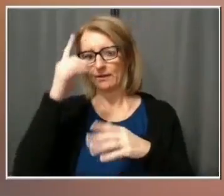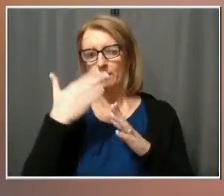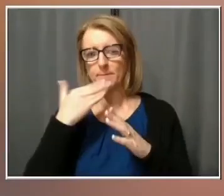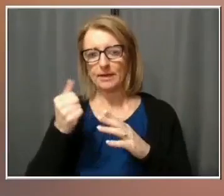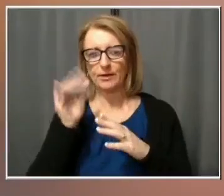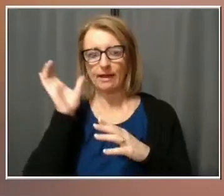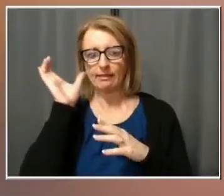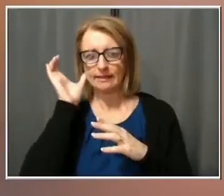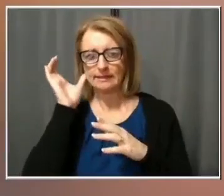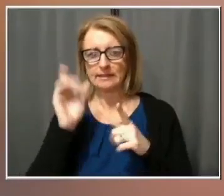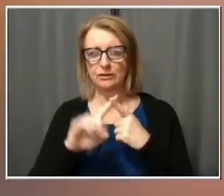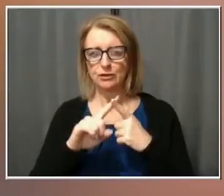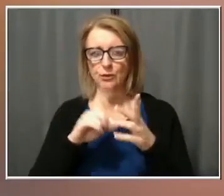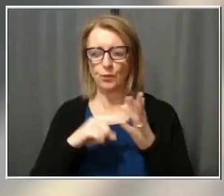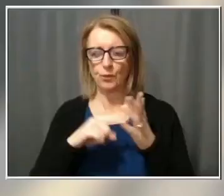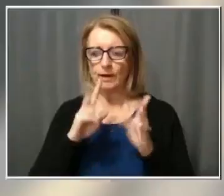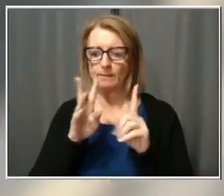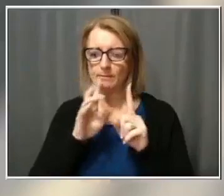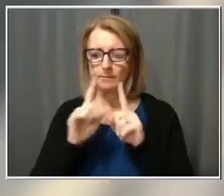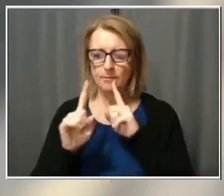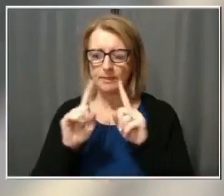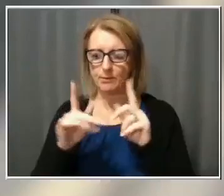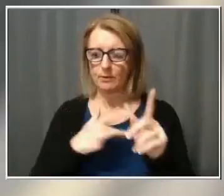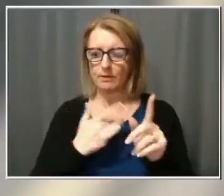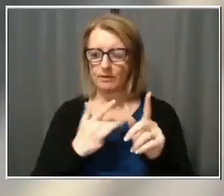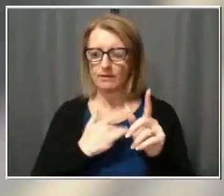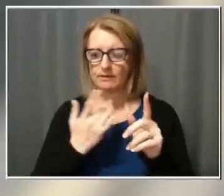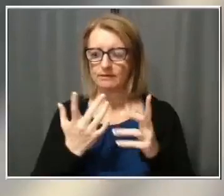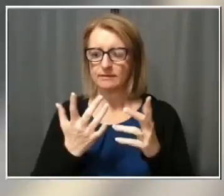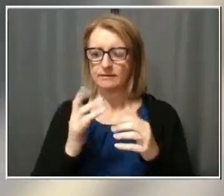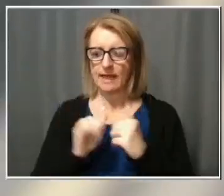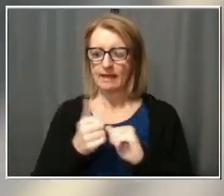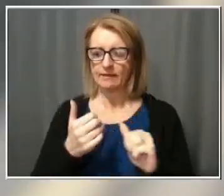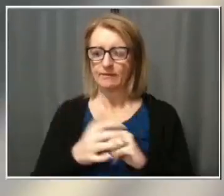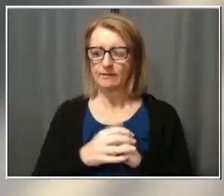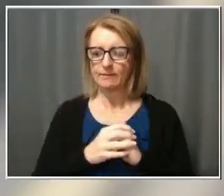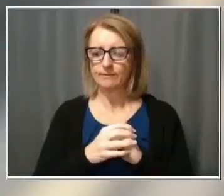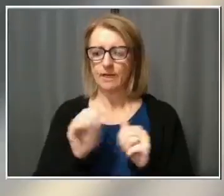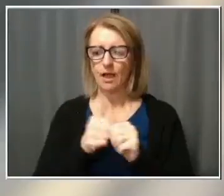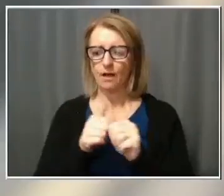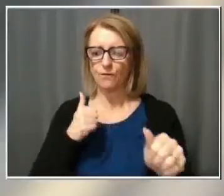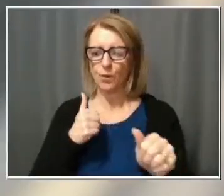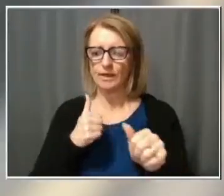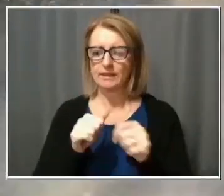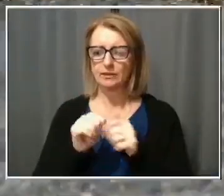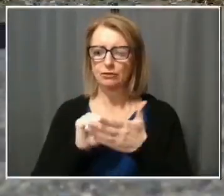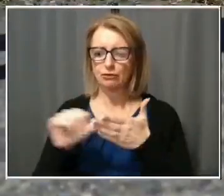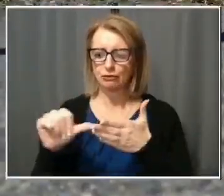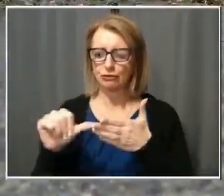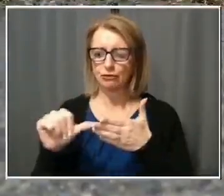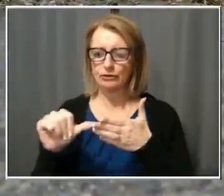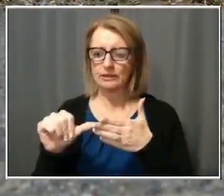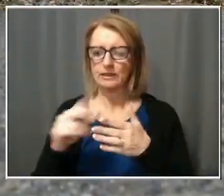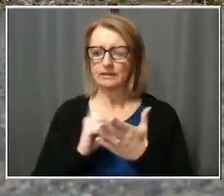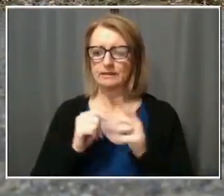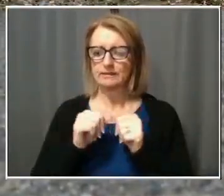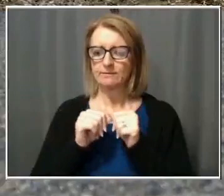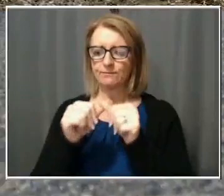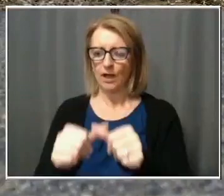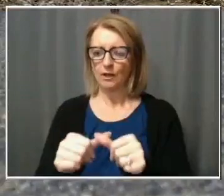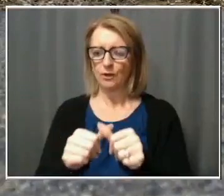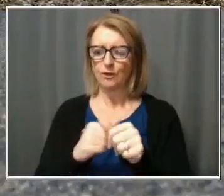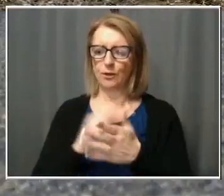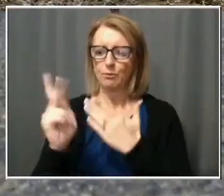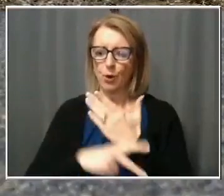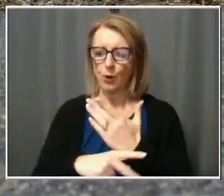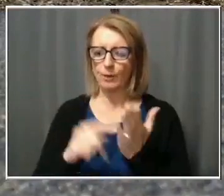to what people are saying and how they're feeling. Emma avoided surgery and stuck to the program and proper therapy. She's